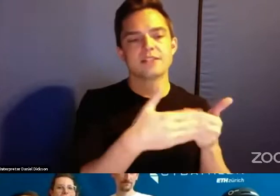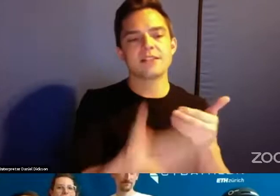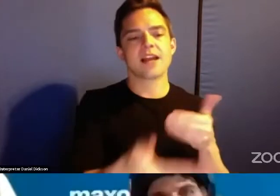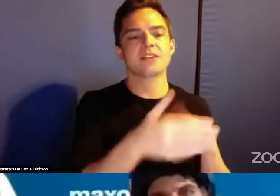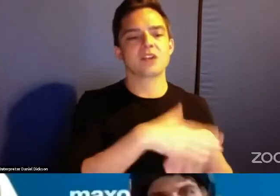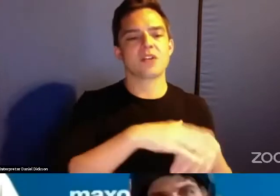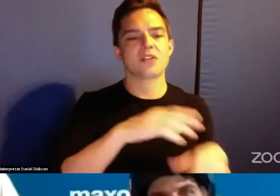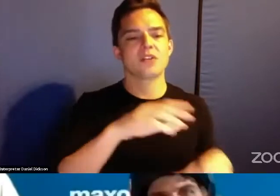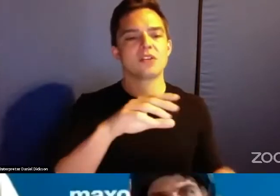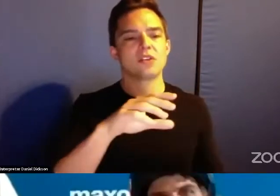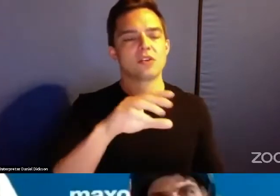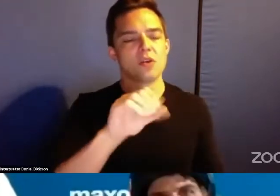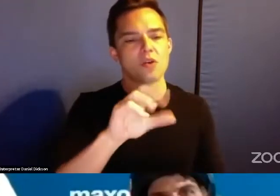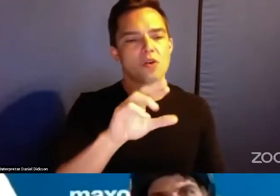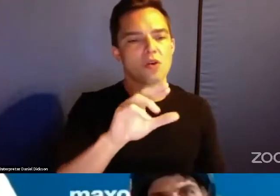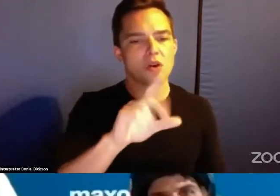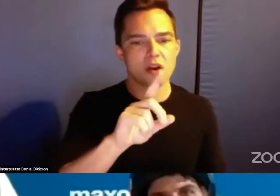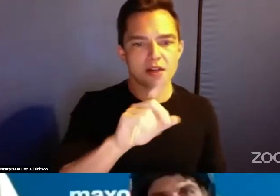chair?